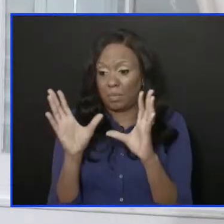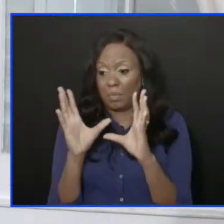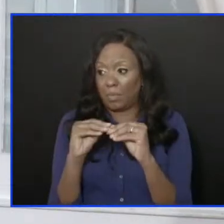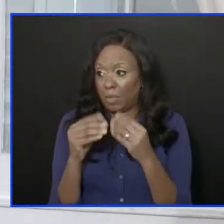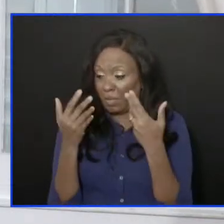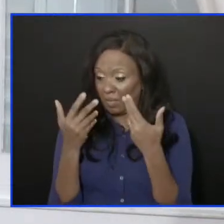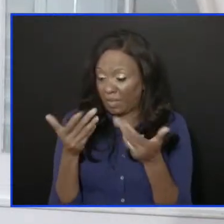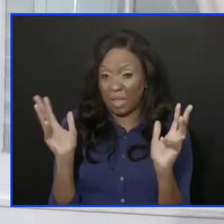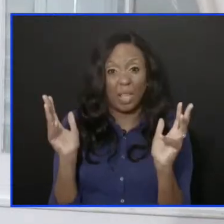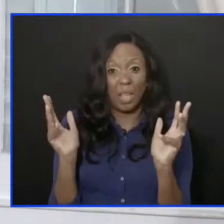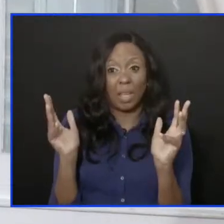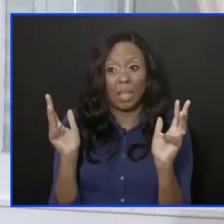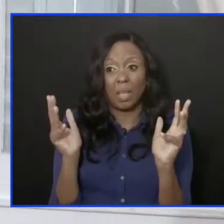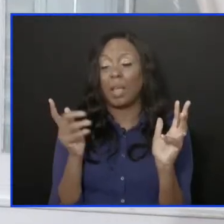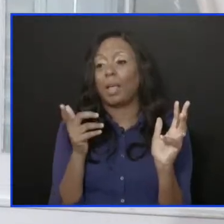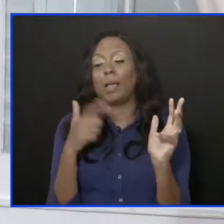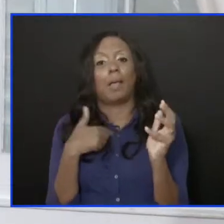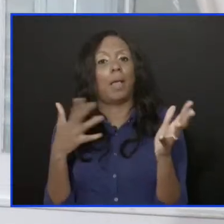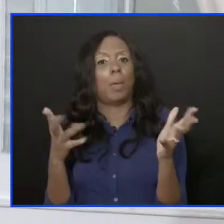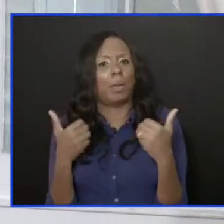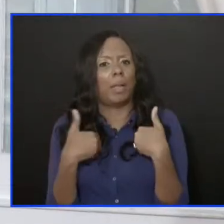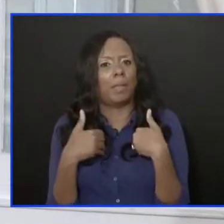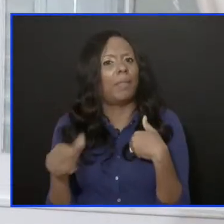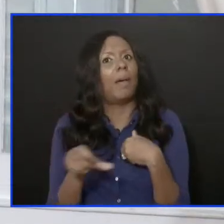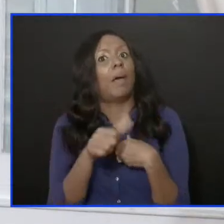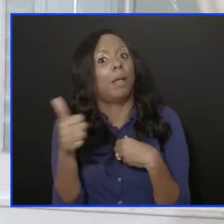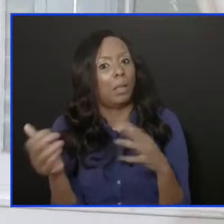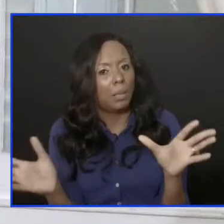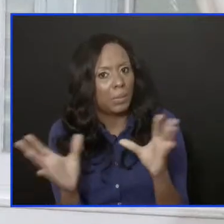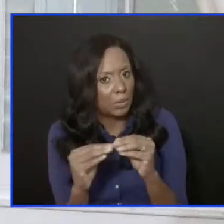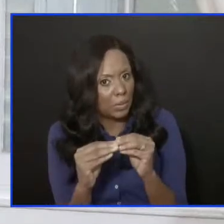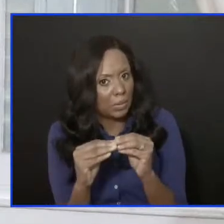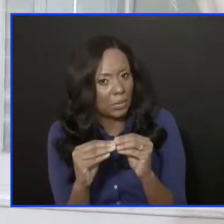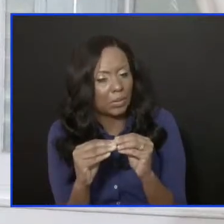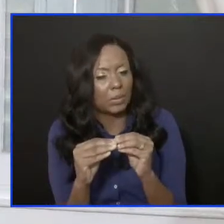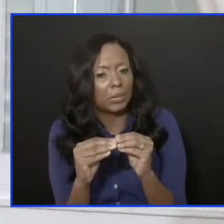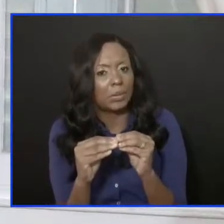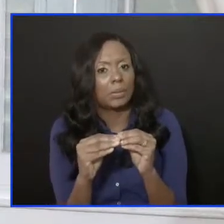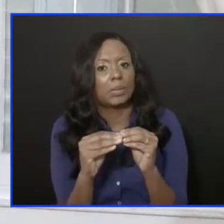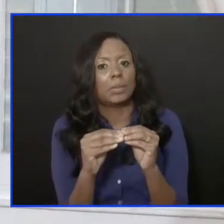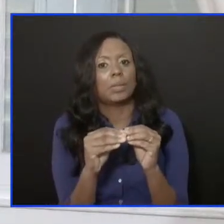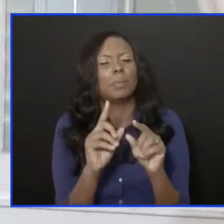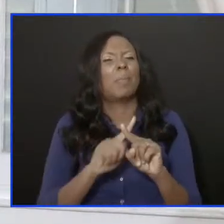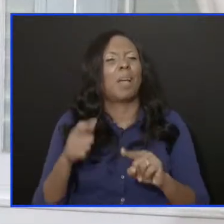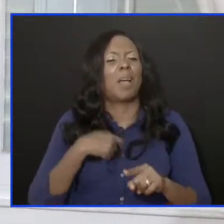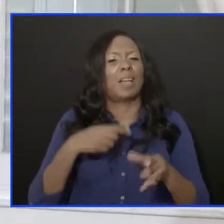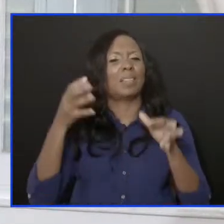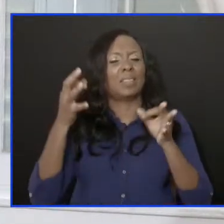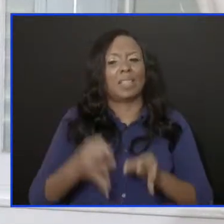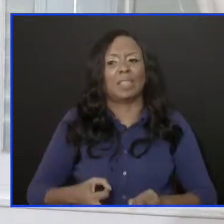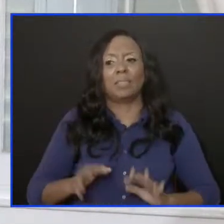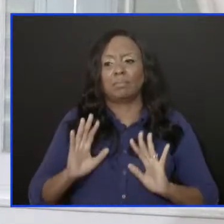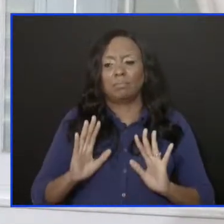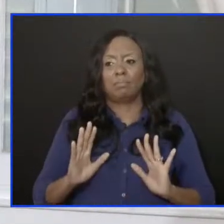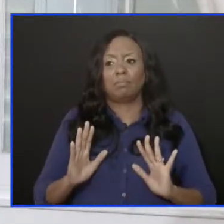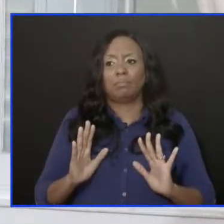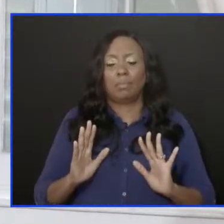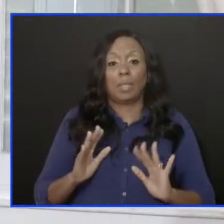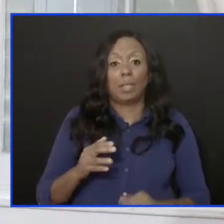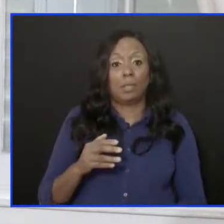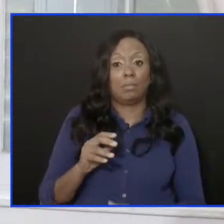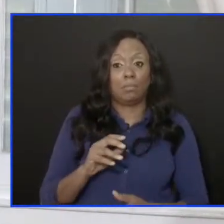I was going to have some other meetings with other stakeholders. But what I decided to do was to take to Cabinet